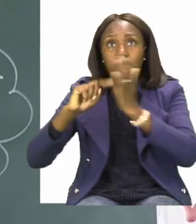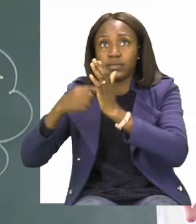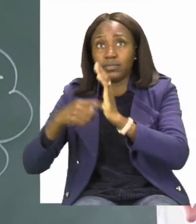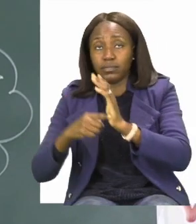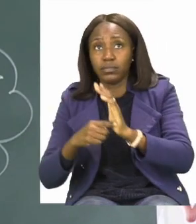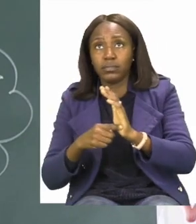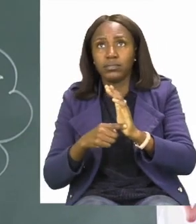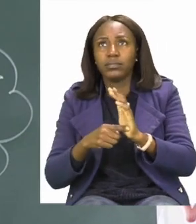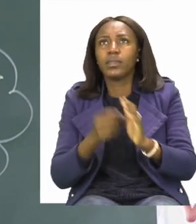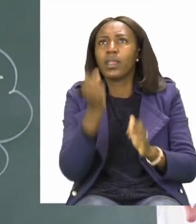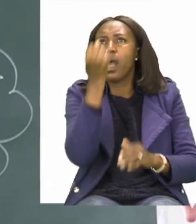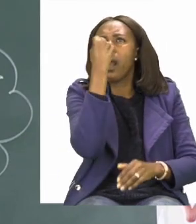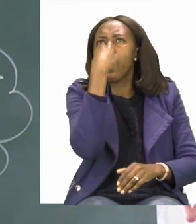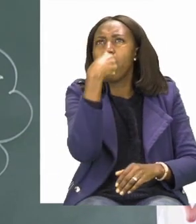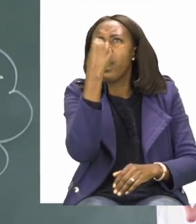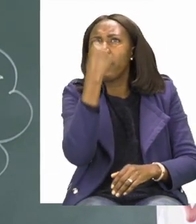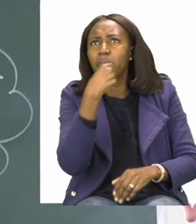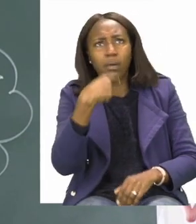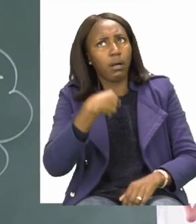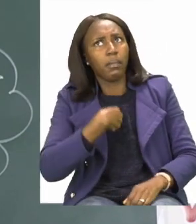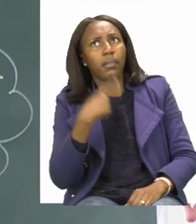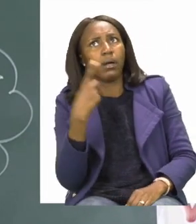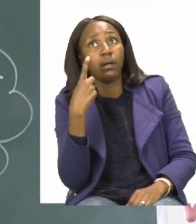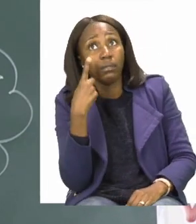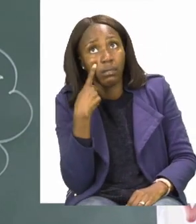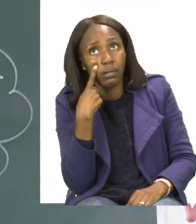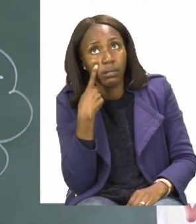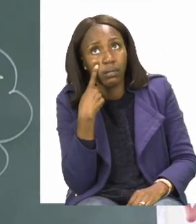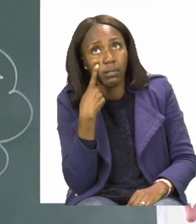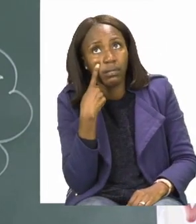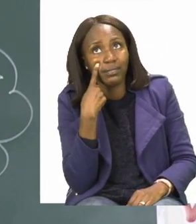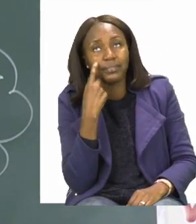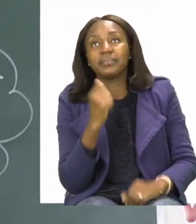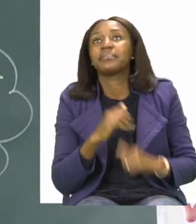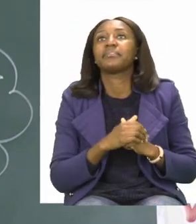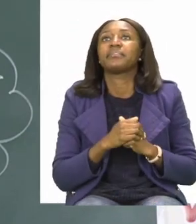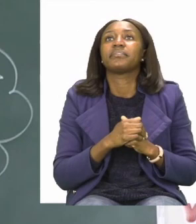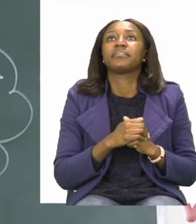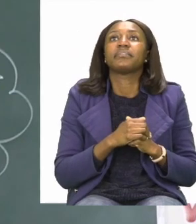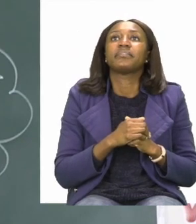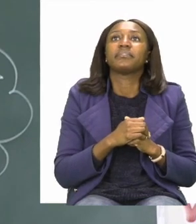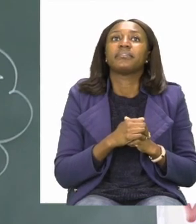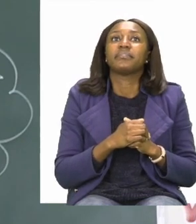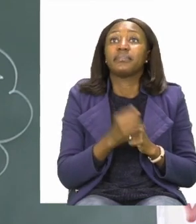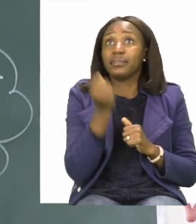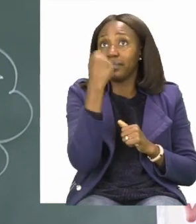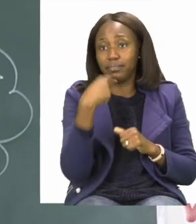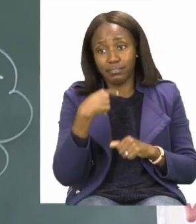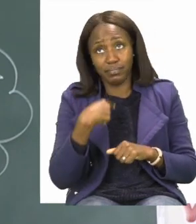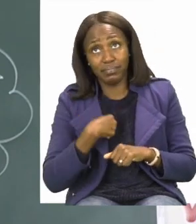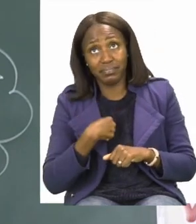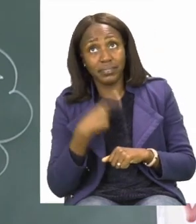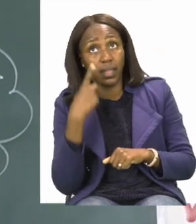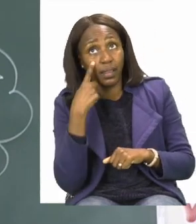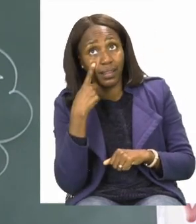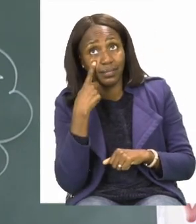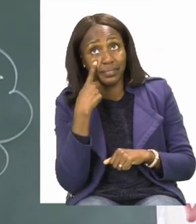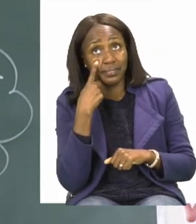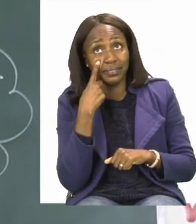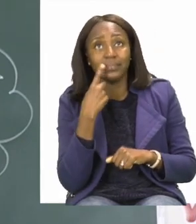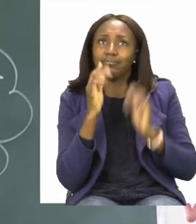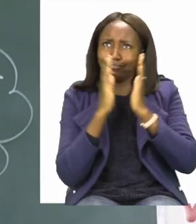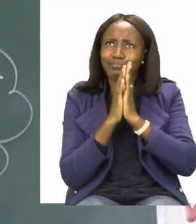can see apples, full stop. So boys and girls, make sure that when you're making